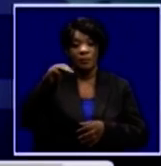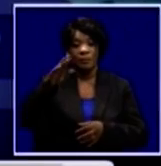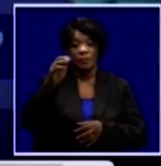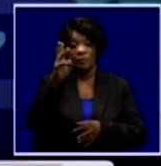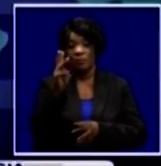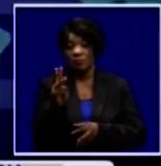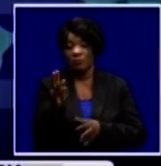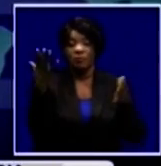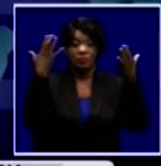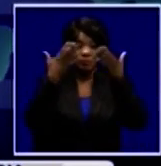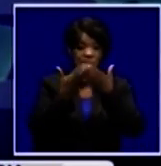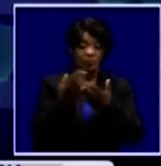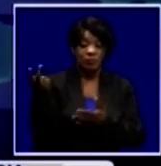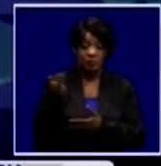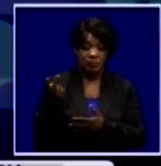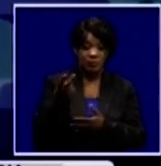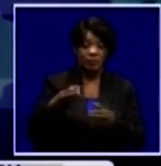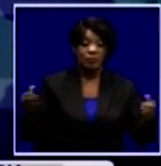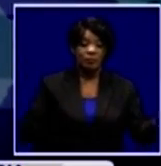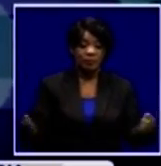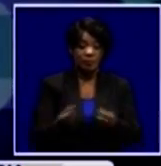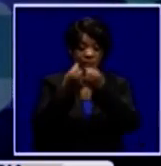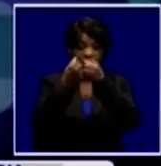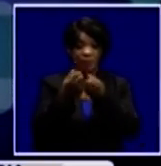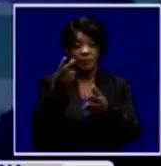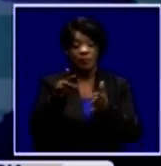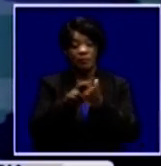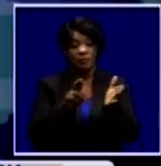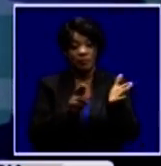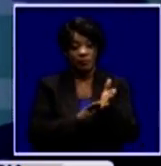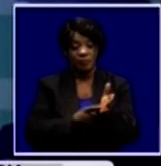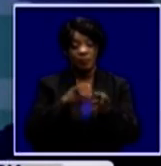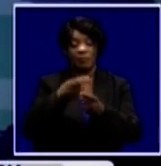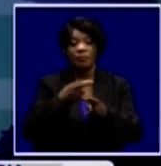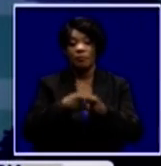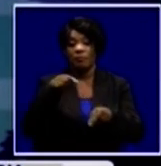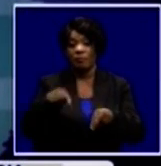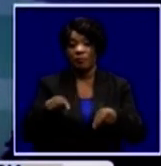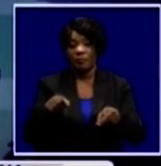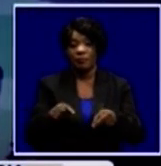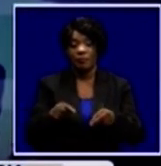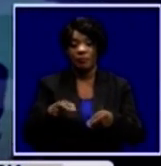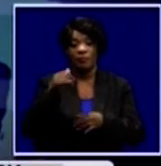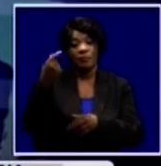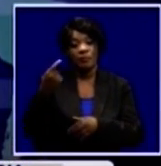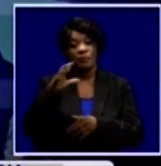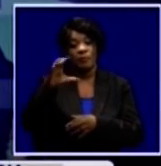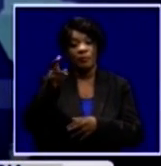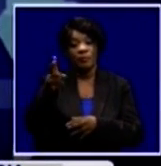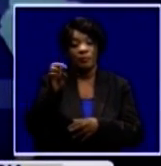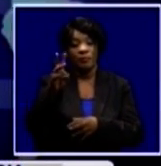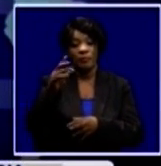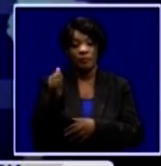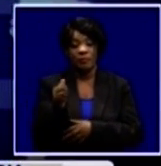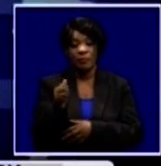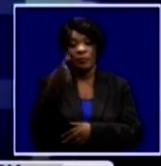are worried that 2 mine accidents have been recorded this month. MUZ President Joseph Chewe says the death